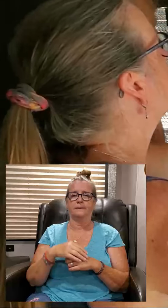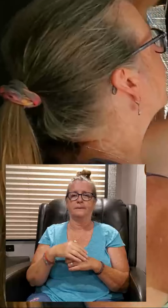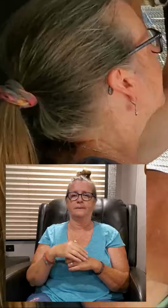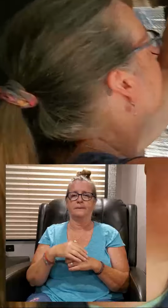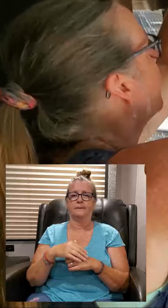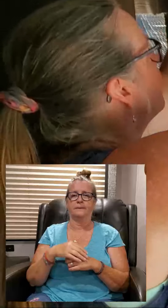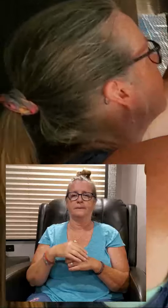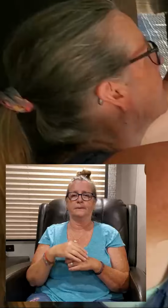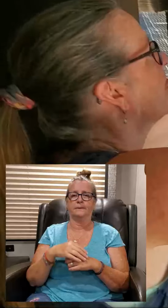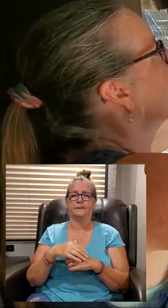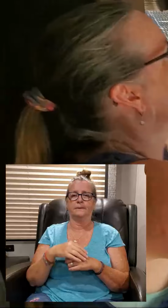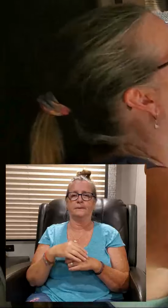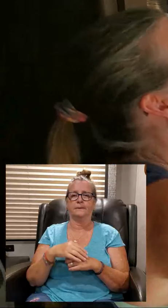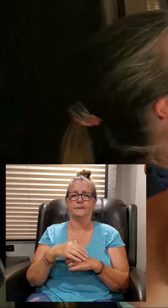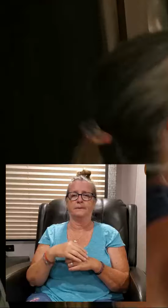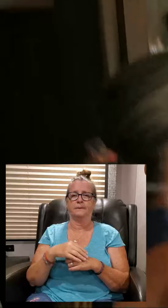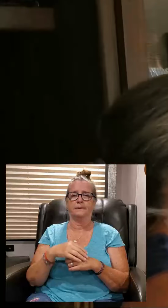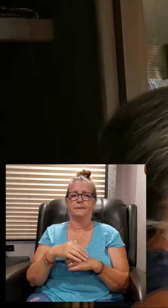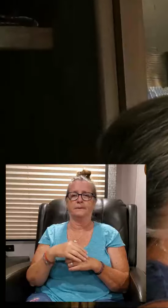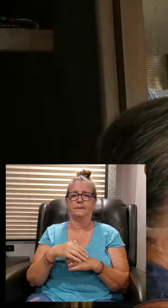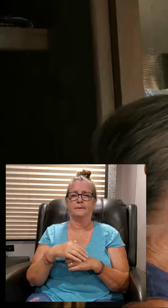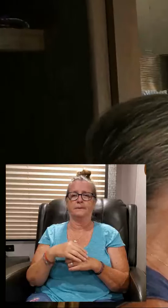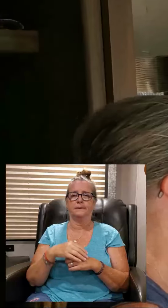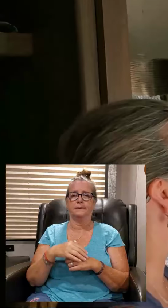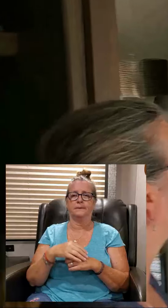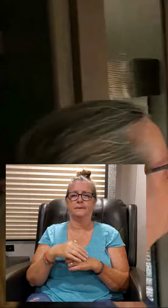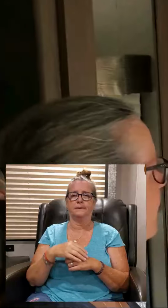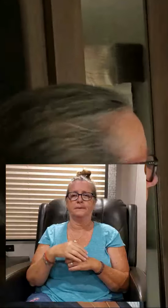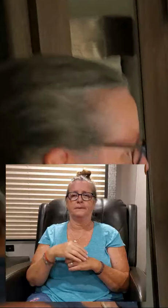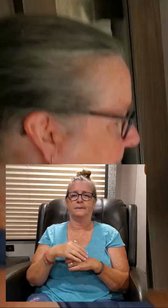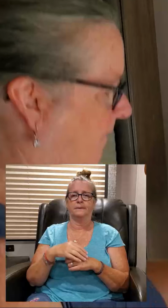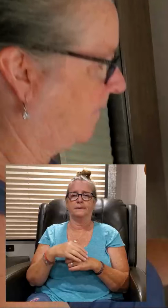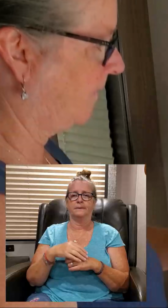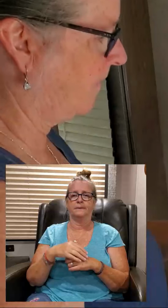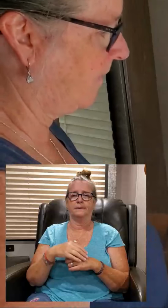And I like that when, you're done doing this,